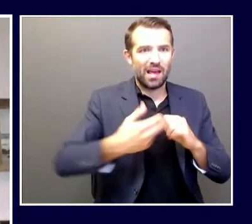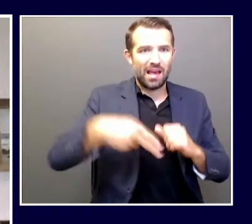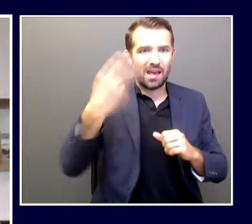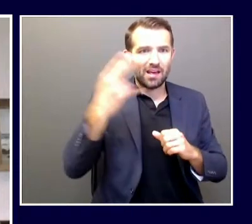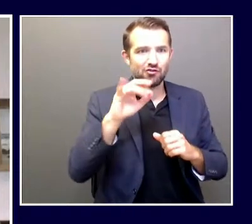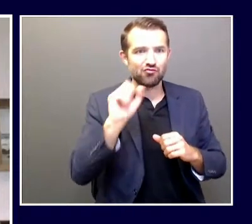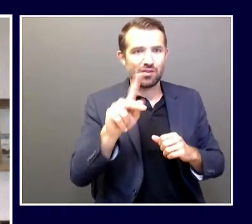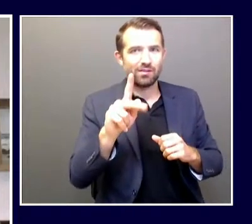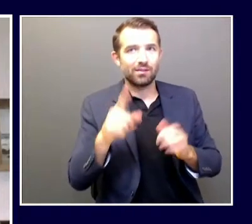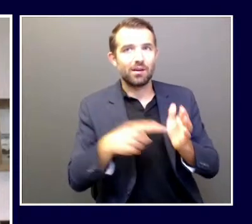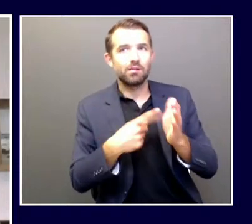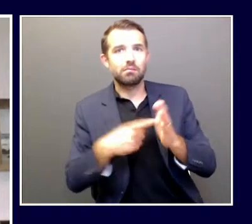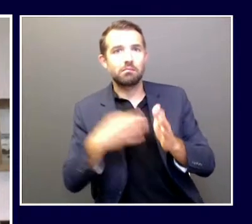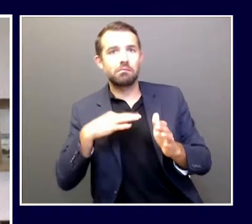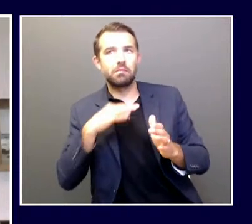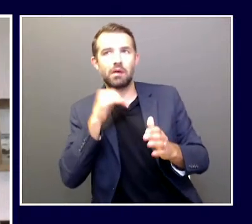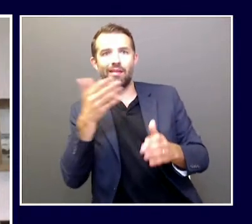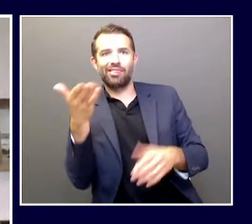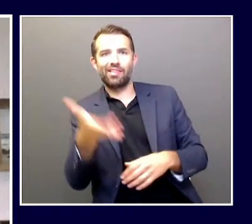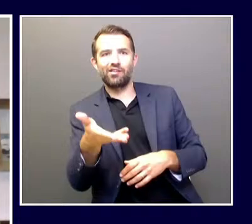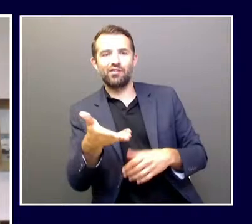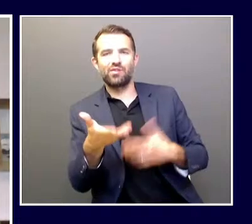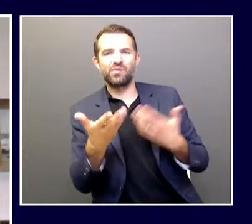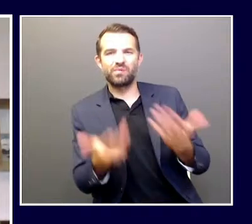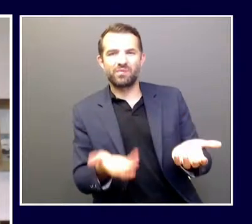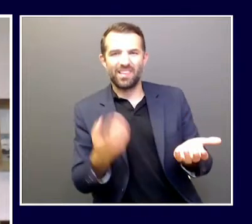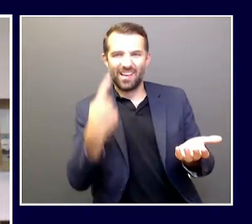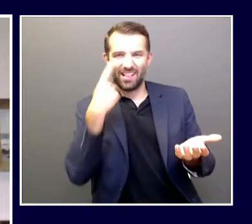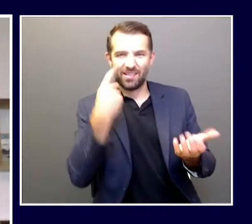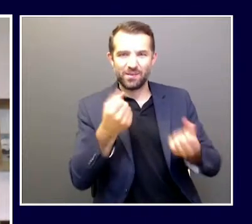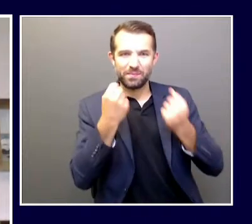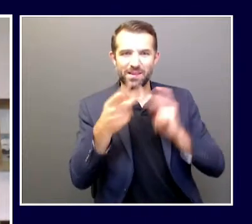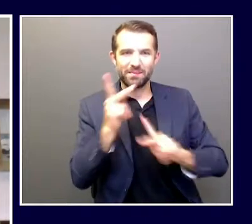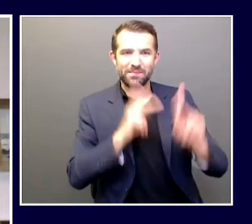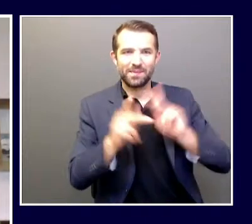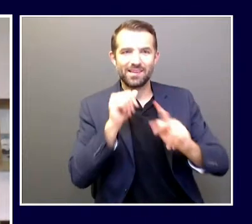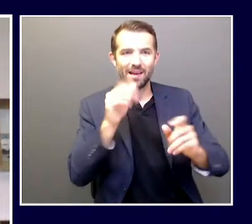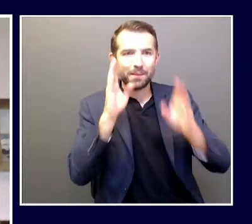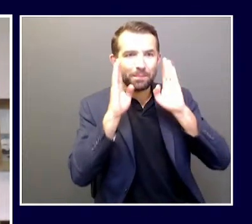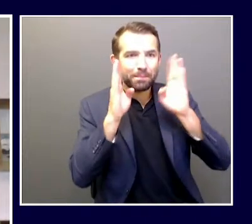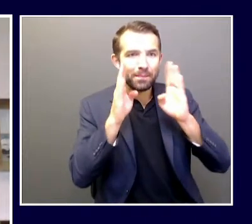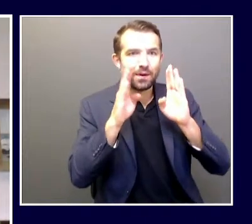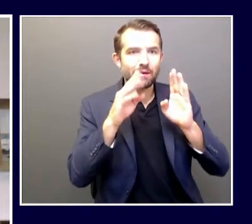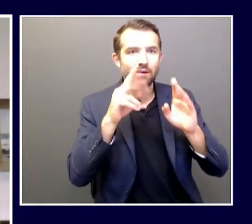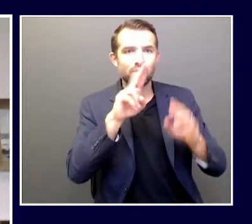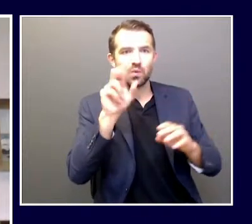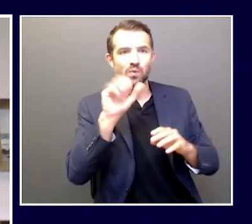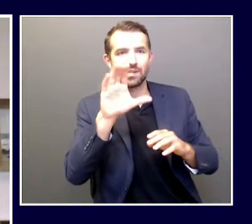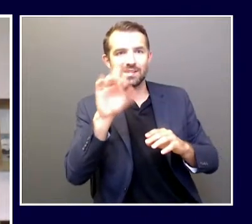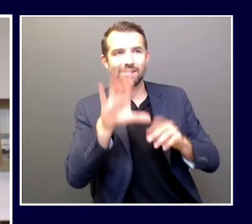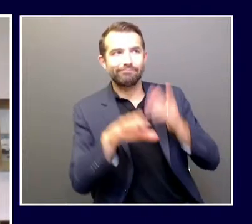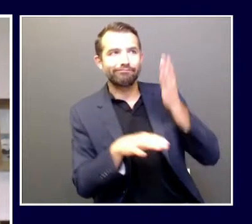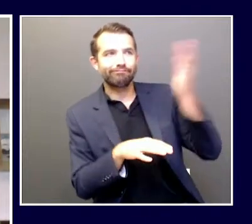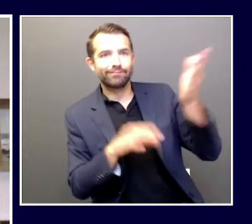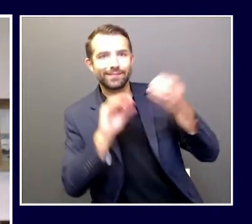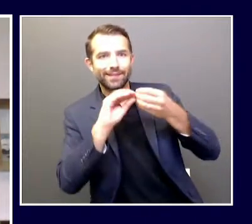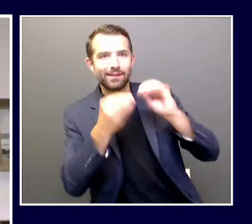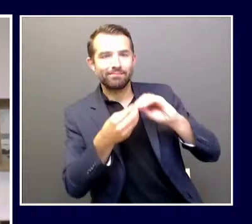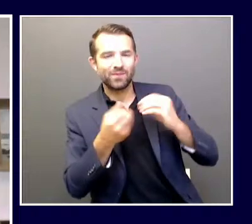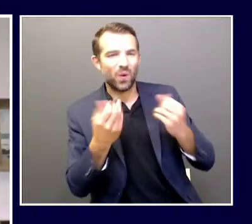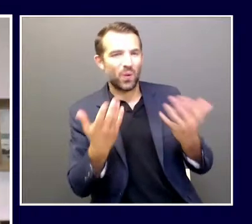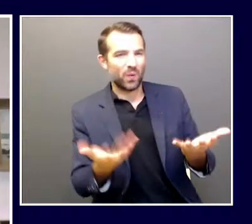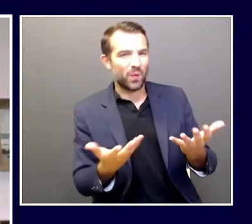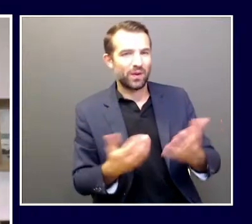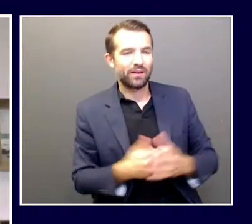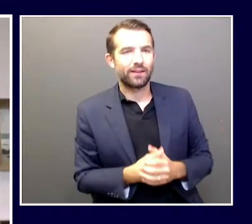time looking at the CDC transmission map every day. Yeah, you're right, Patrick. First of all, acknowledge it's frustrating.